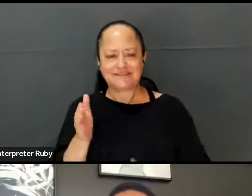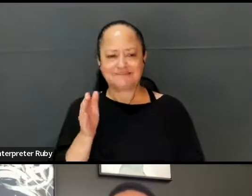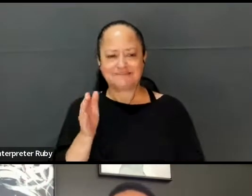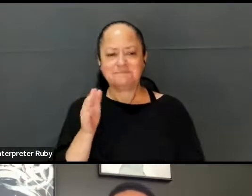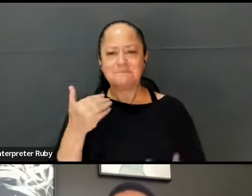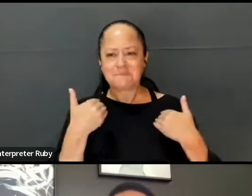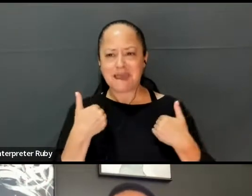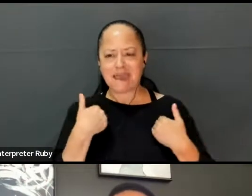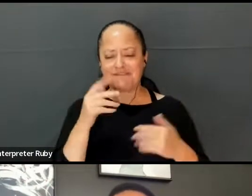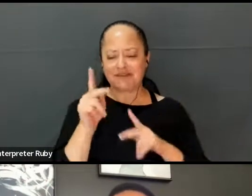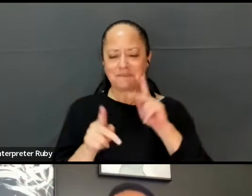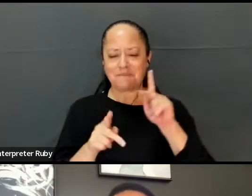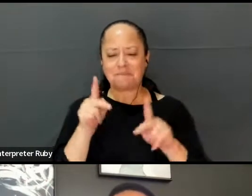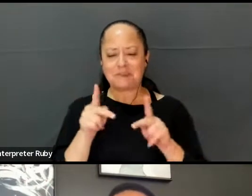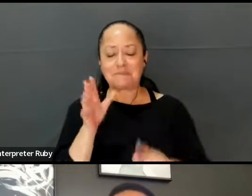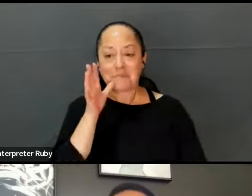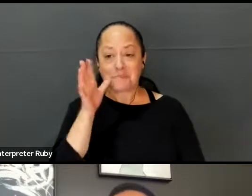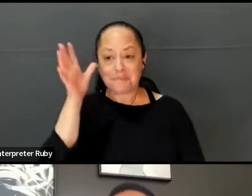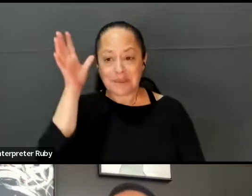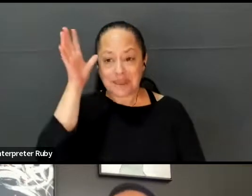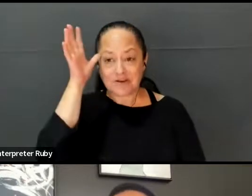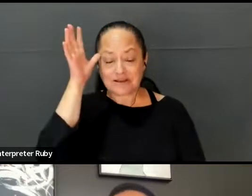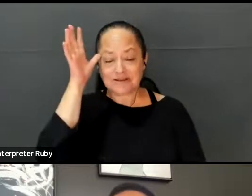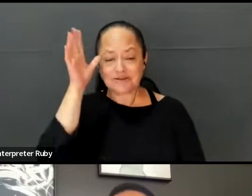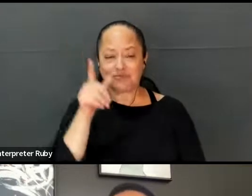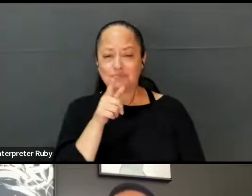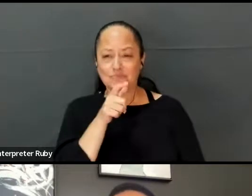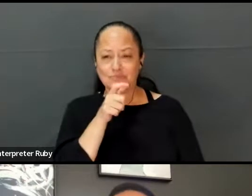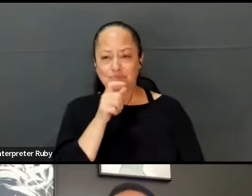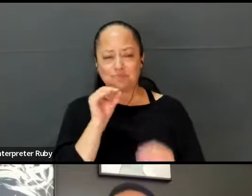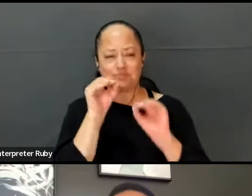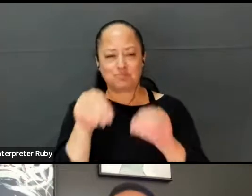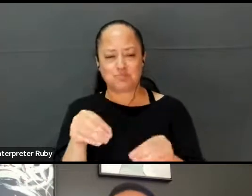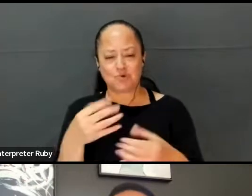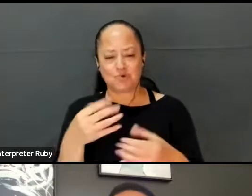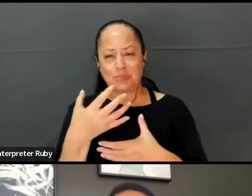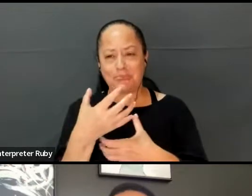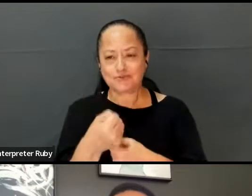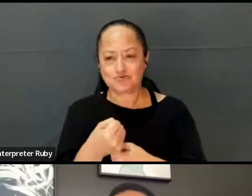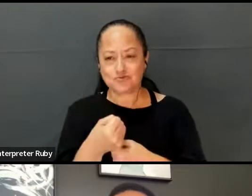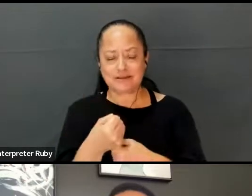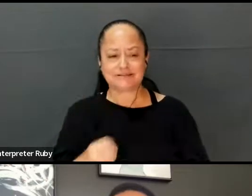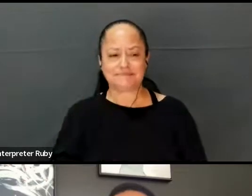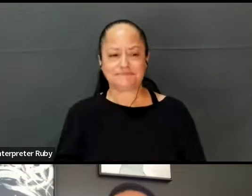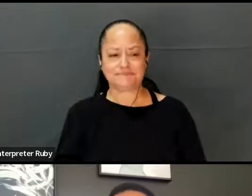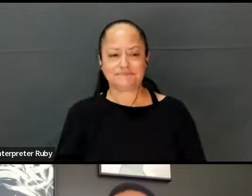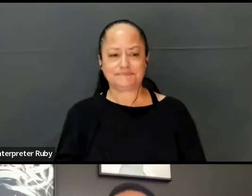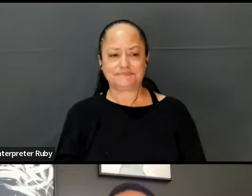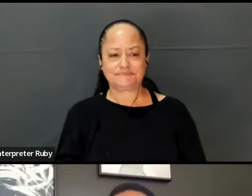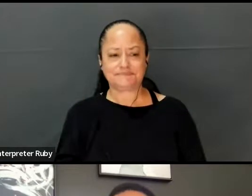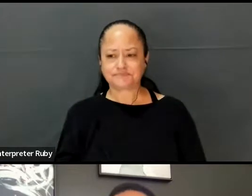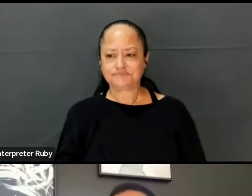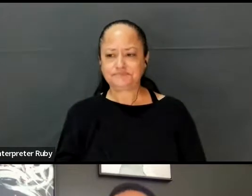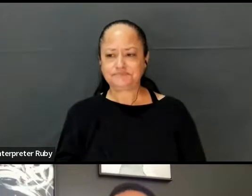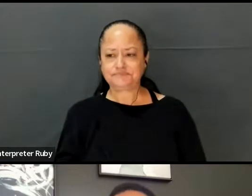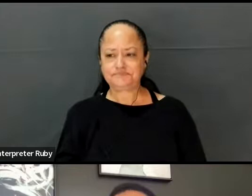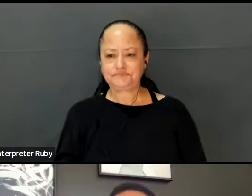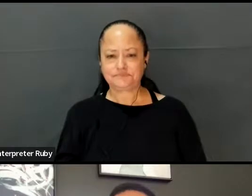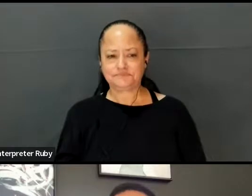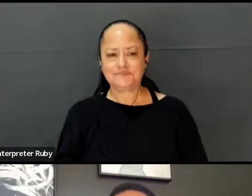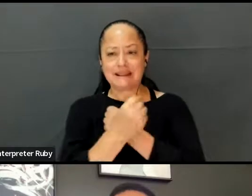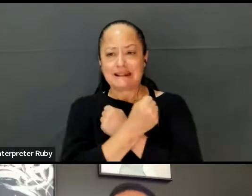having people, parents, who put the trust and love